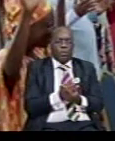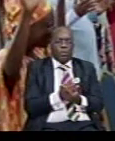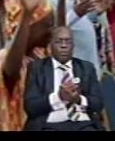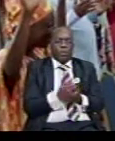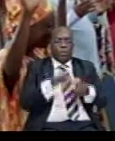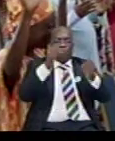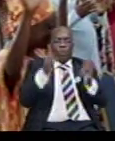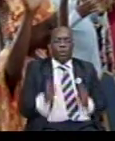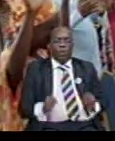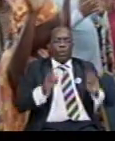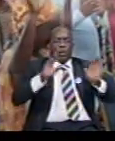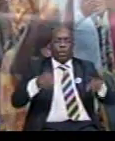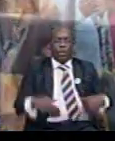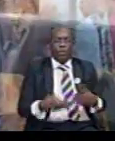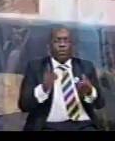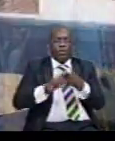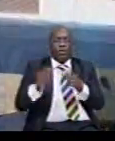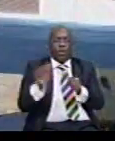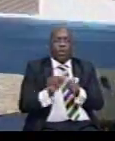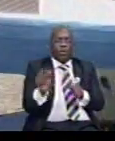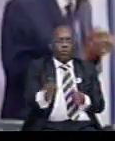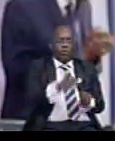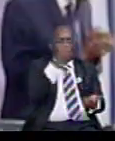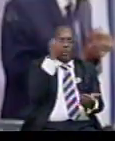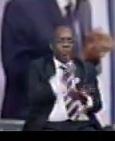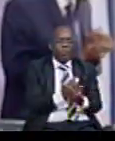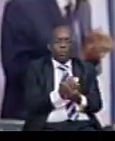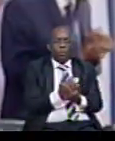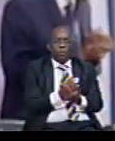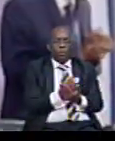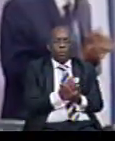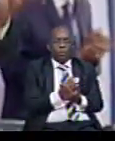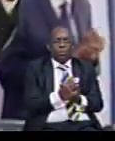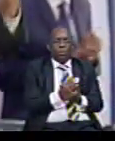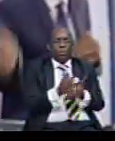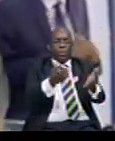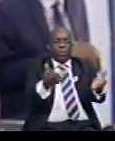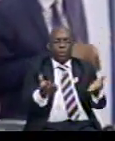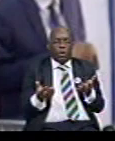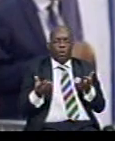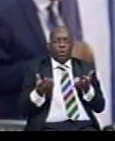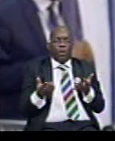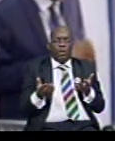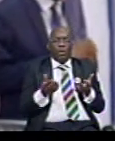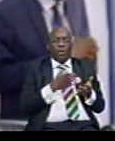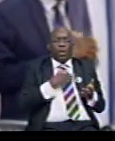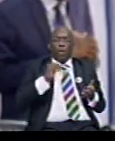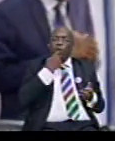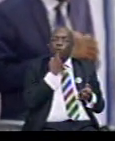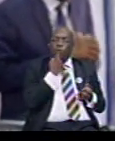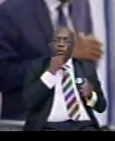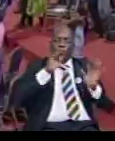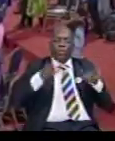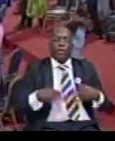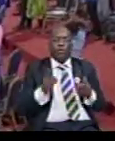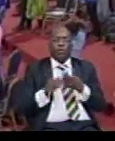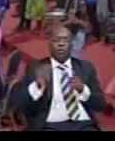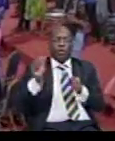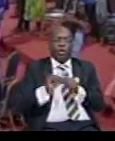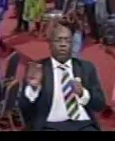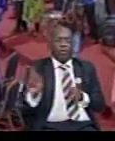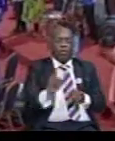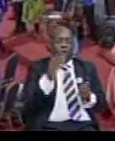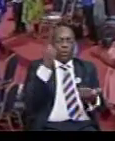Power, give to everyone. Passion and zeal, give to everyone.